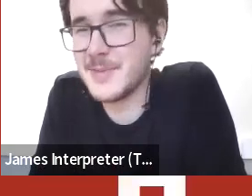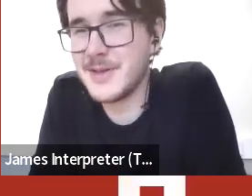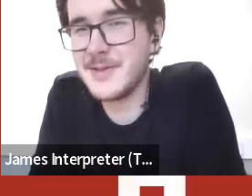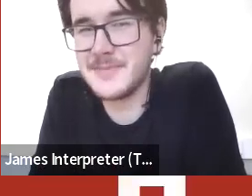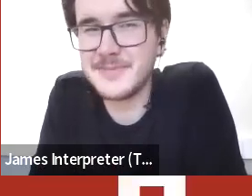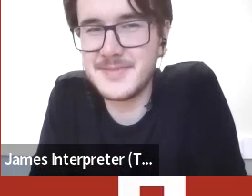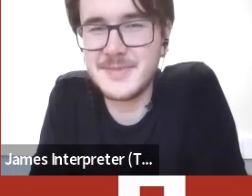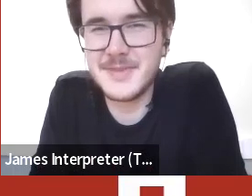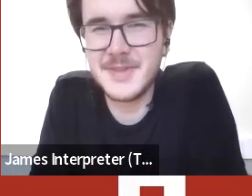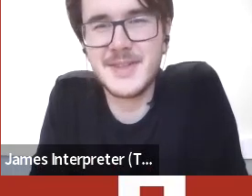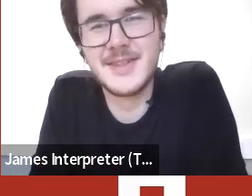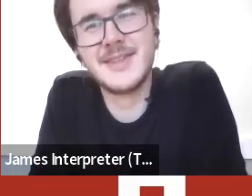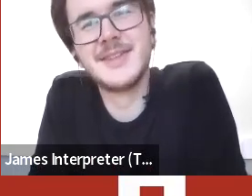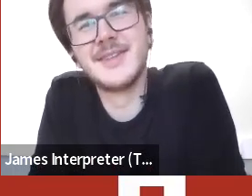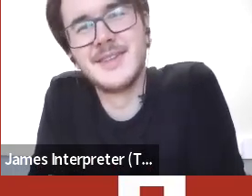W.